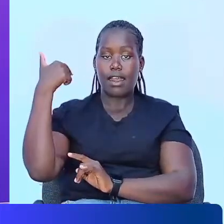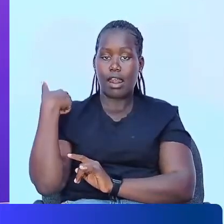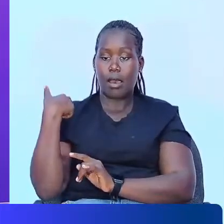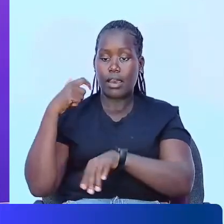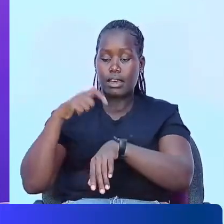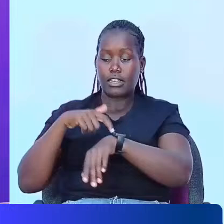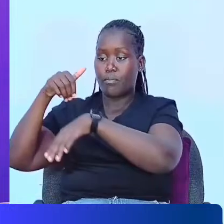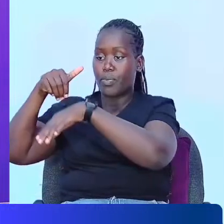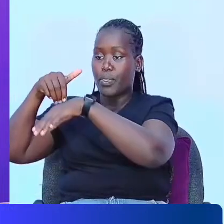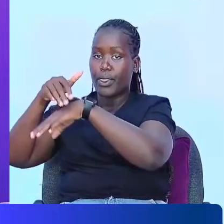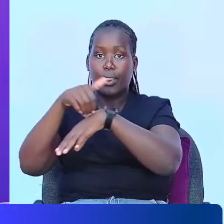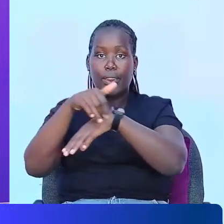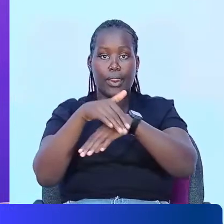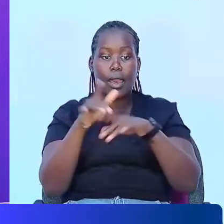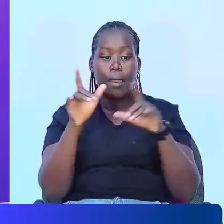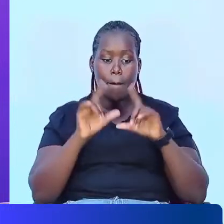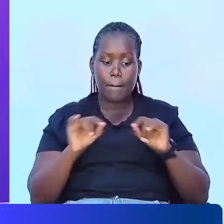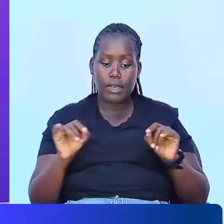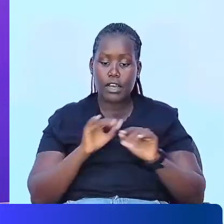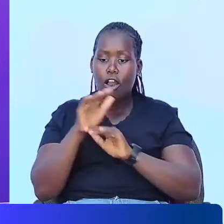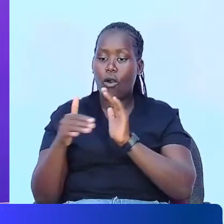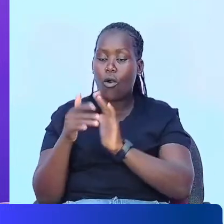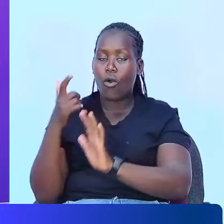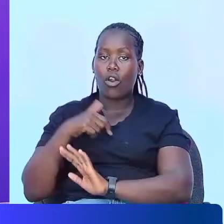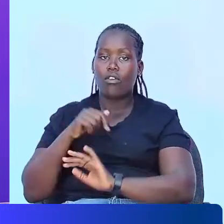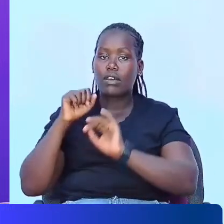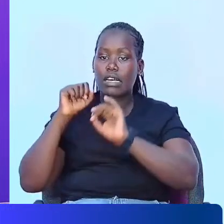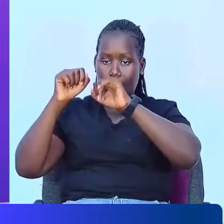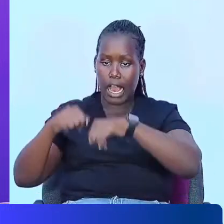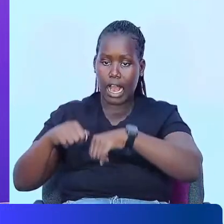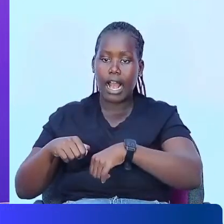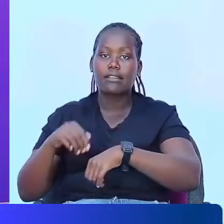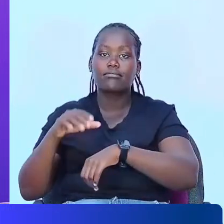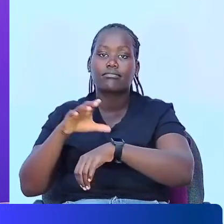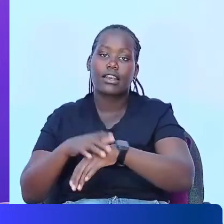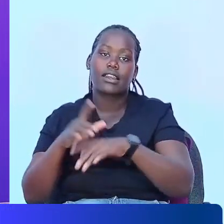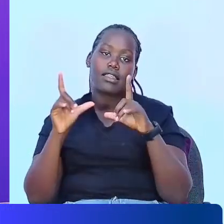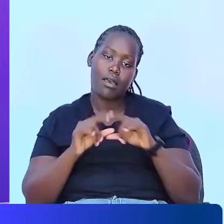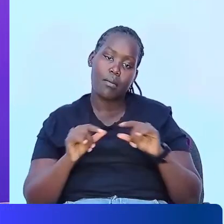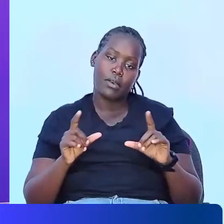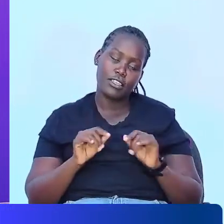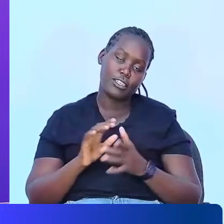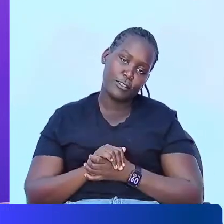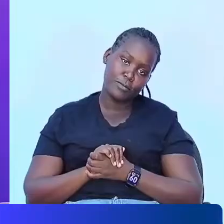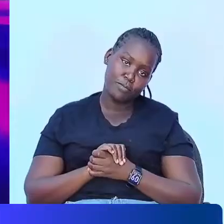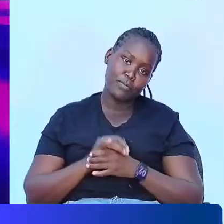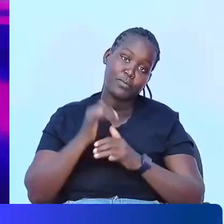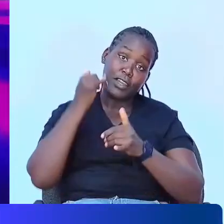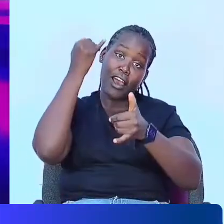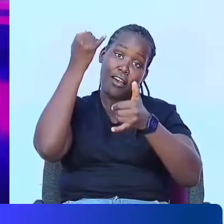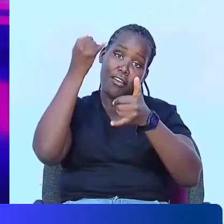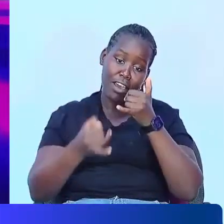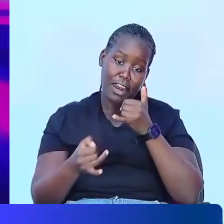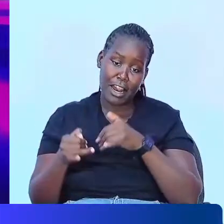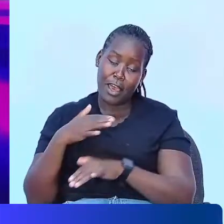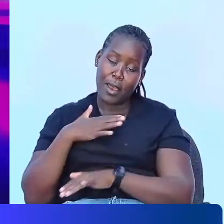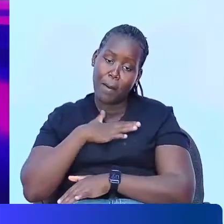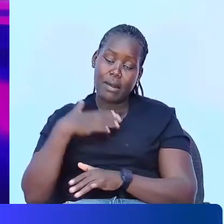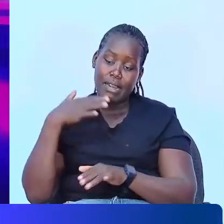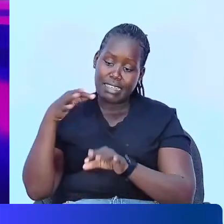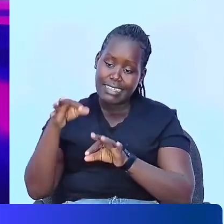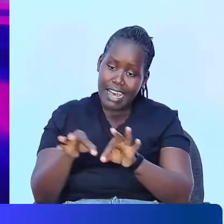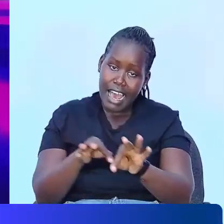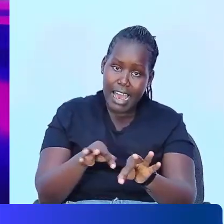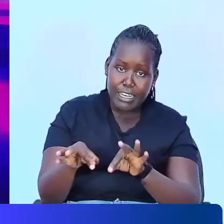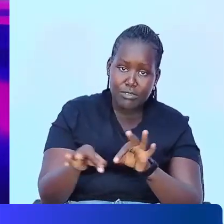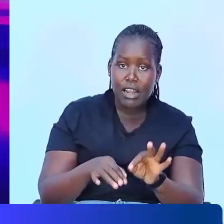out a message, all of us are able to receive that message. Yeah. Finally, kindly go through some of the numbers that